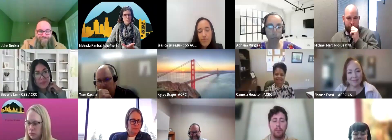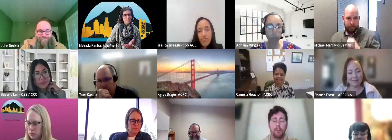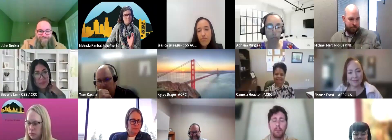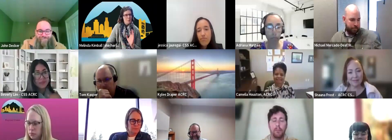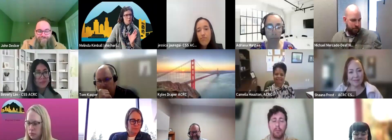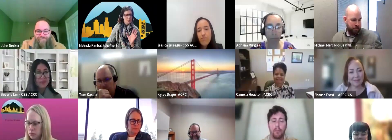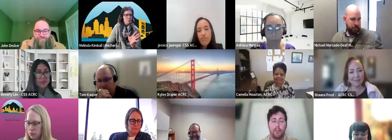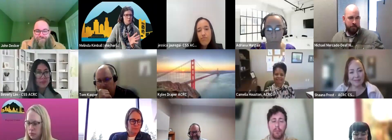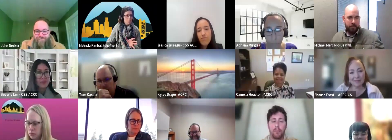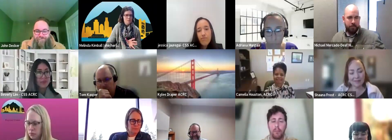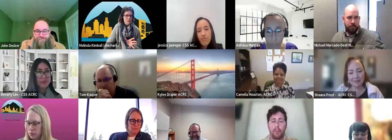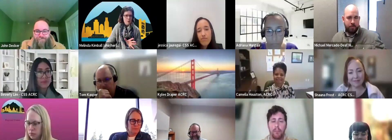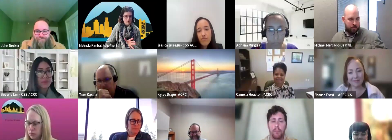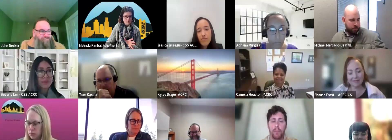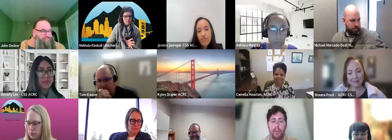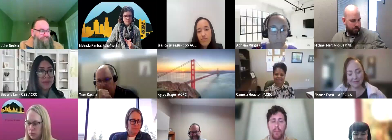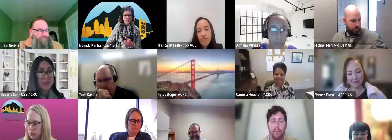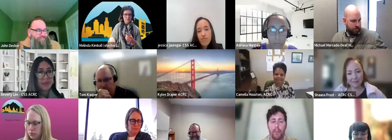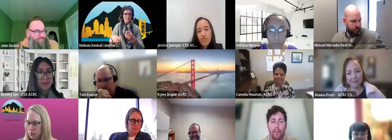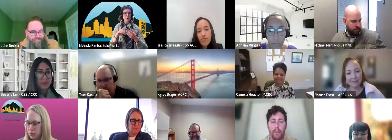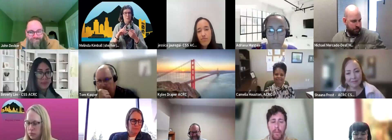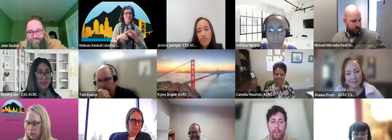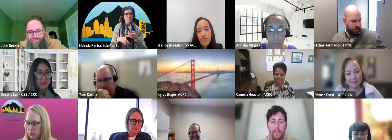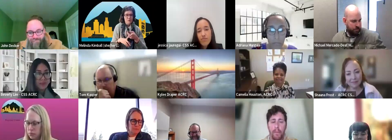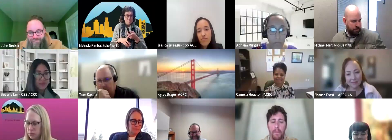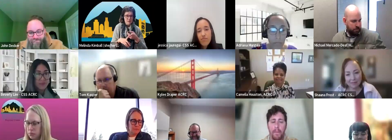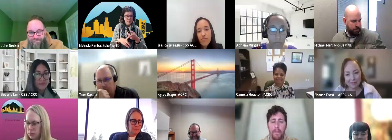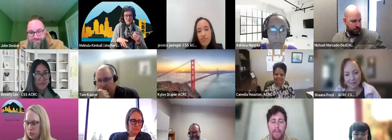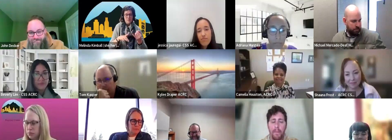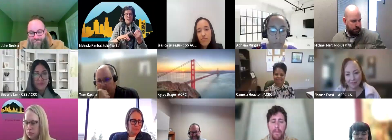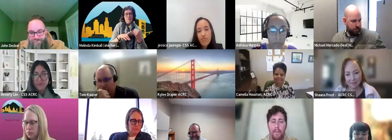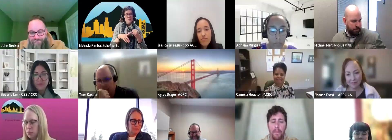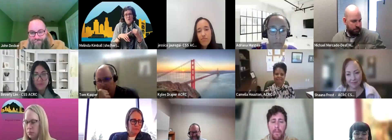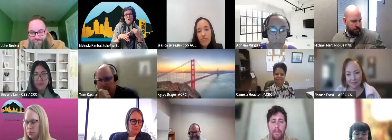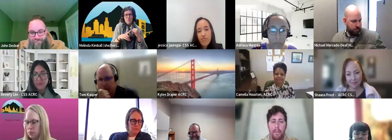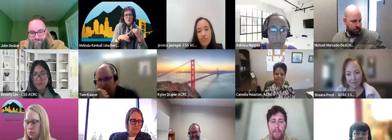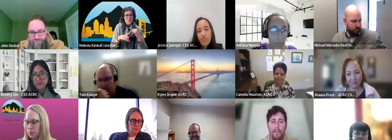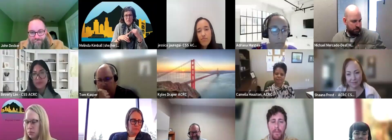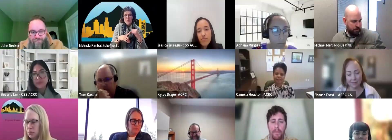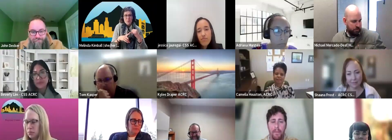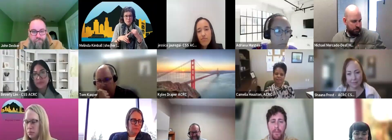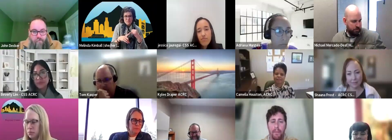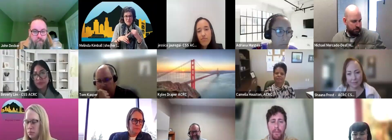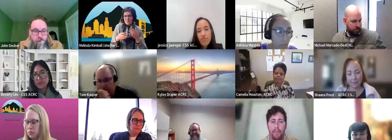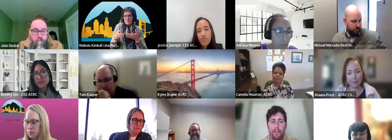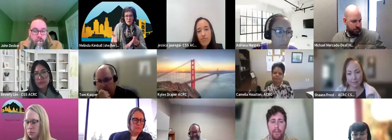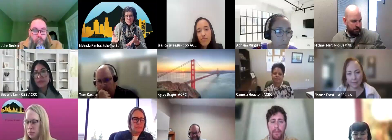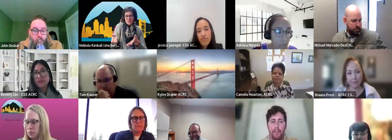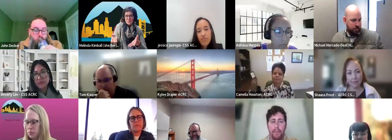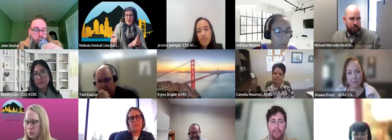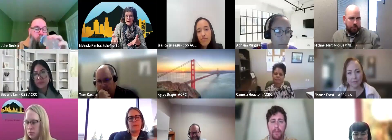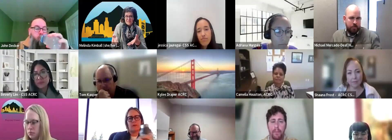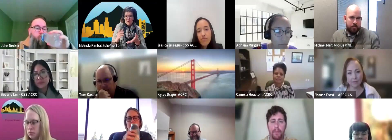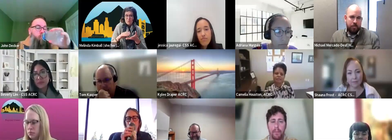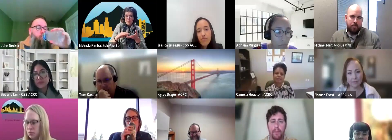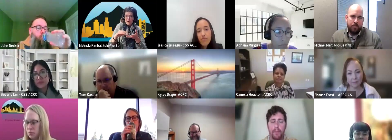to a couple golden rules, as I call them. When do we fingerspell? We fingerspell for words we don't know. We point to it